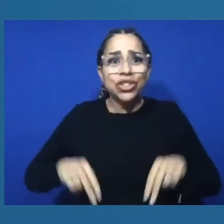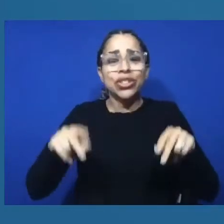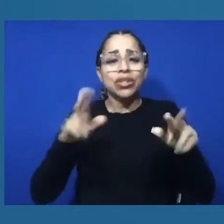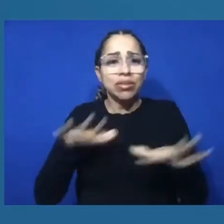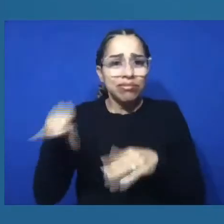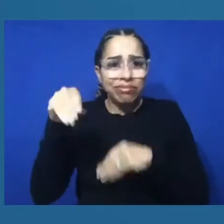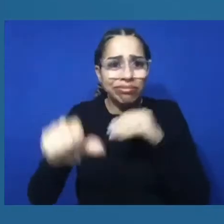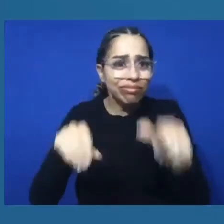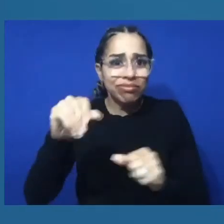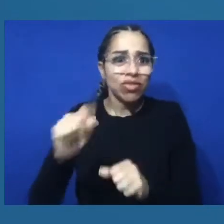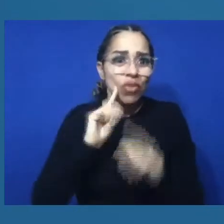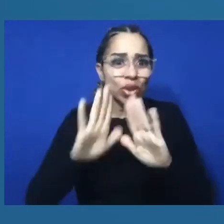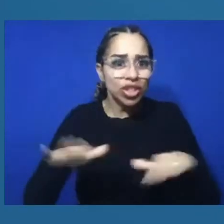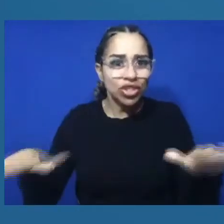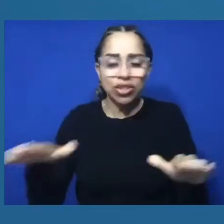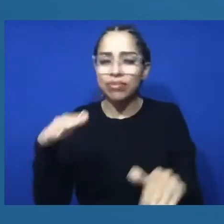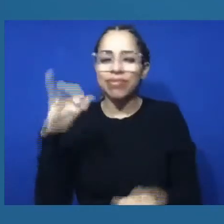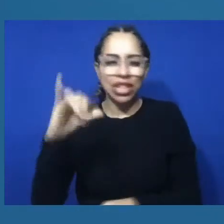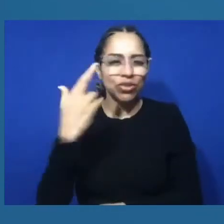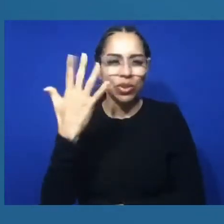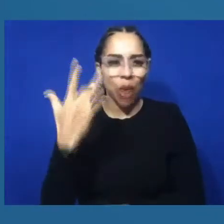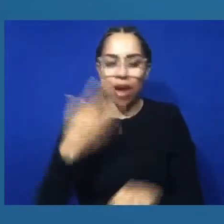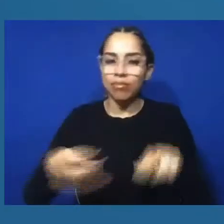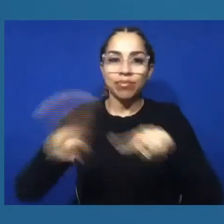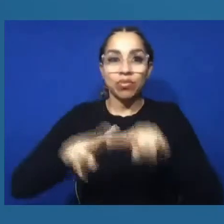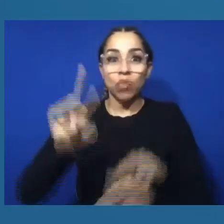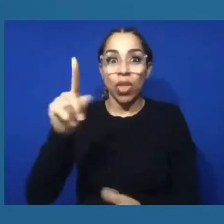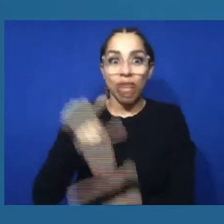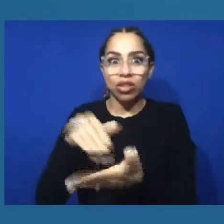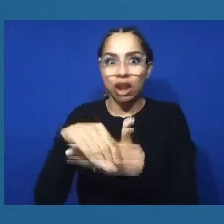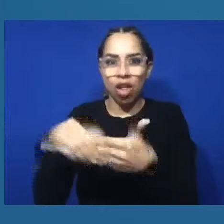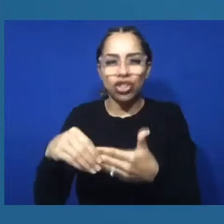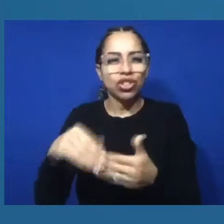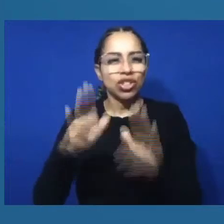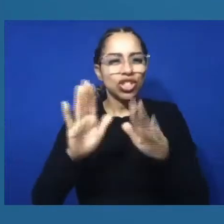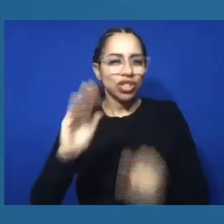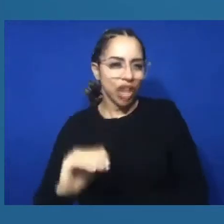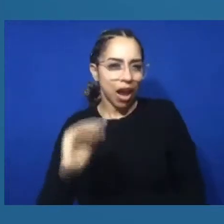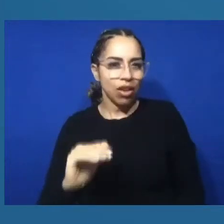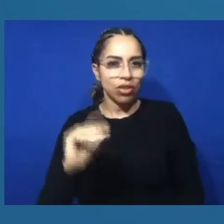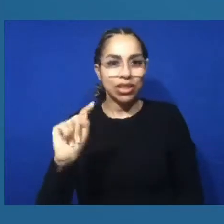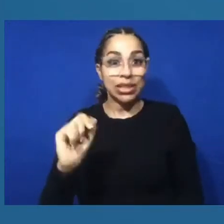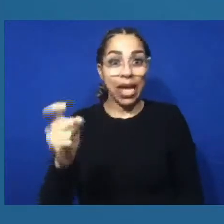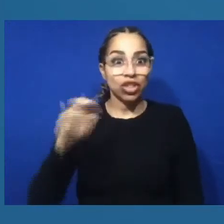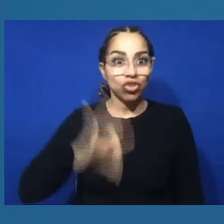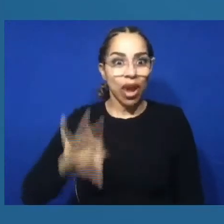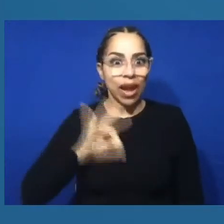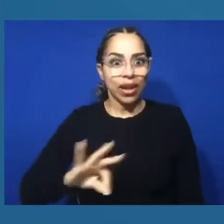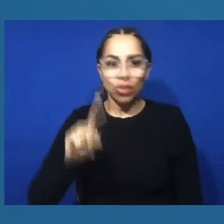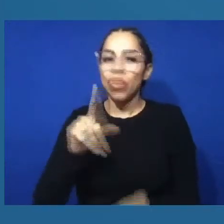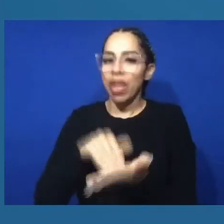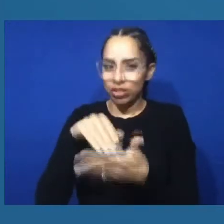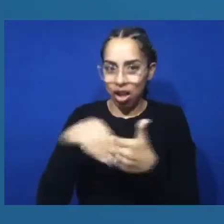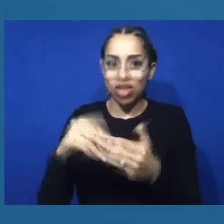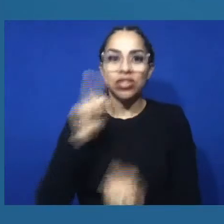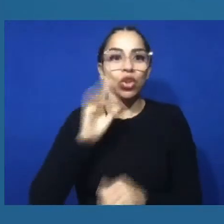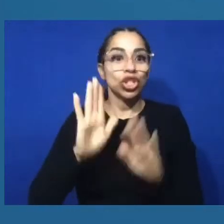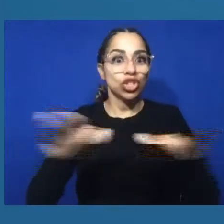child tax credit, $1,000 for children up to the age of 4. A number of the children I just saw would